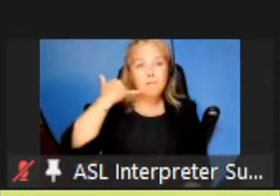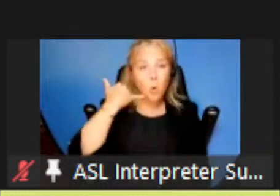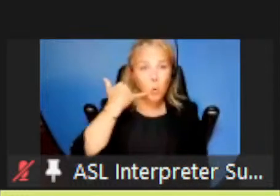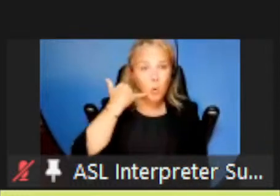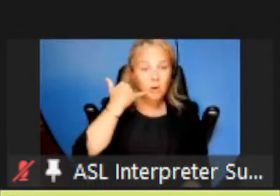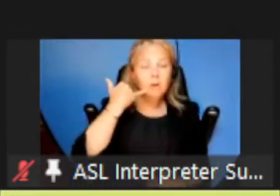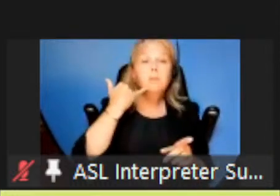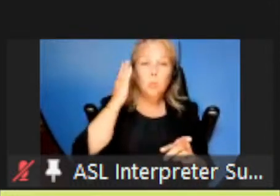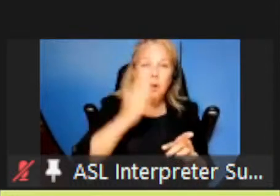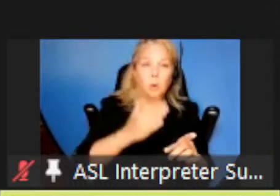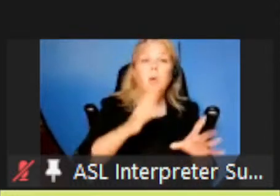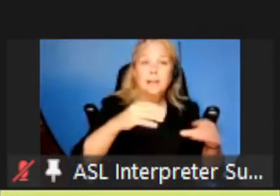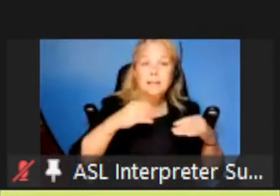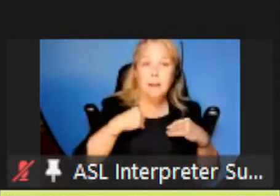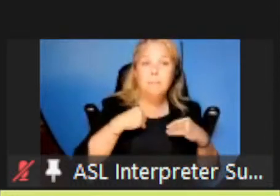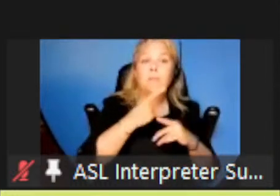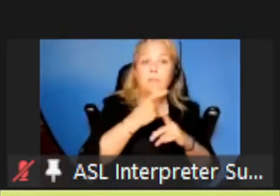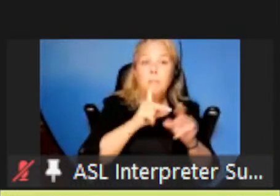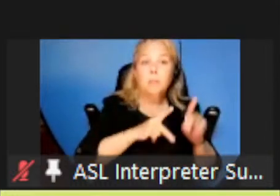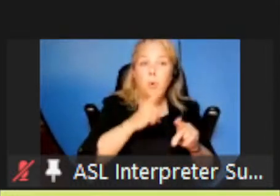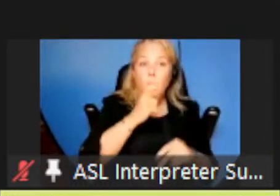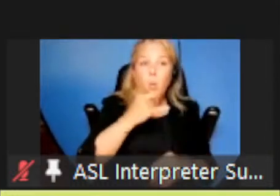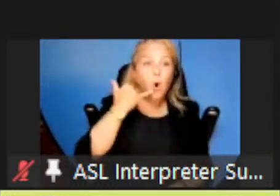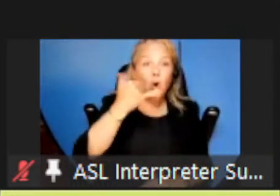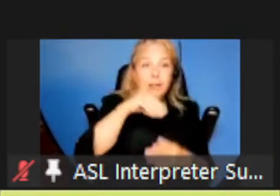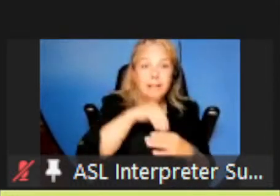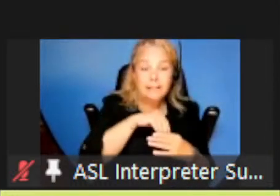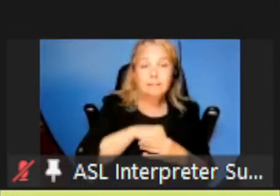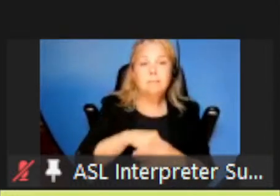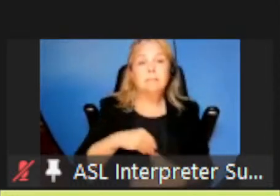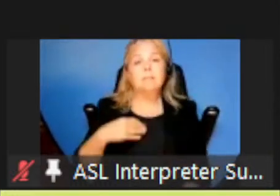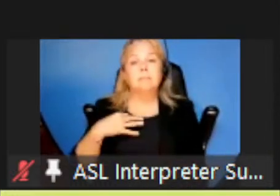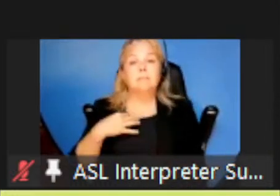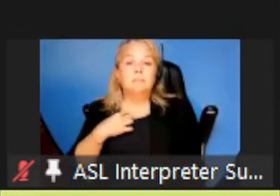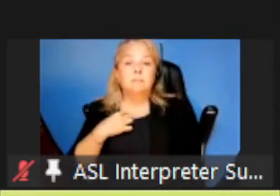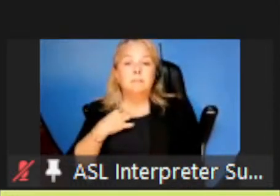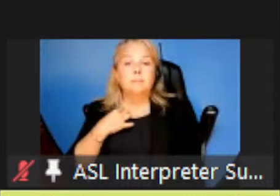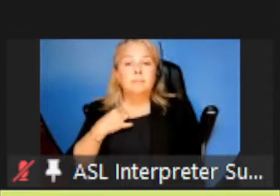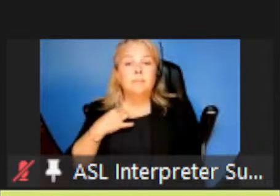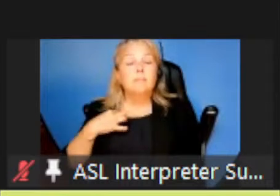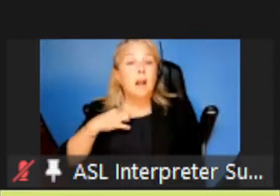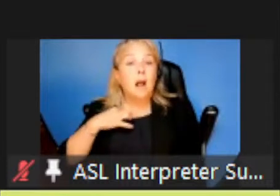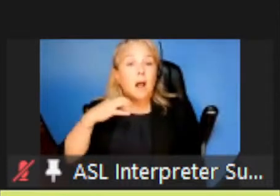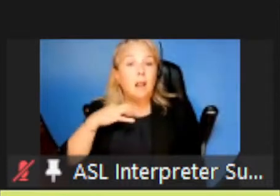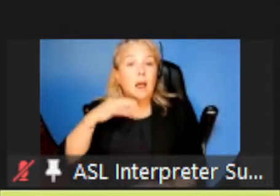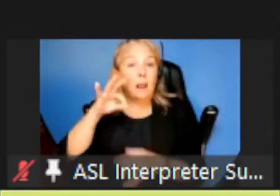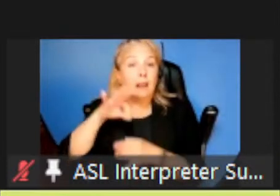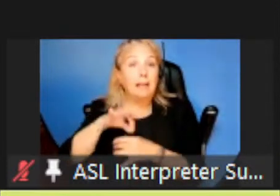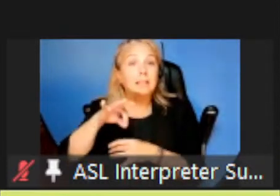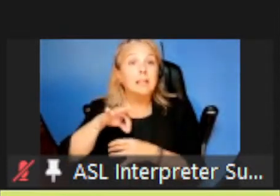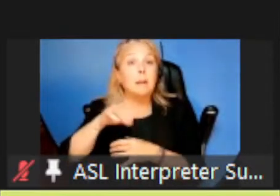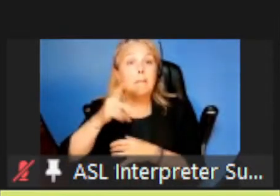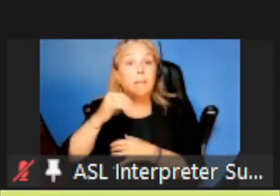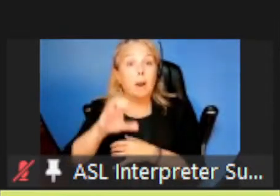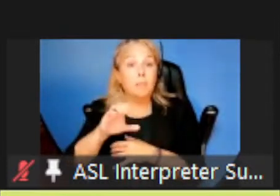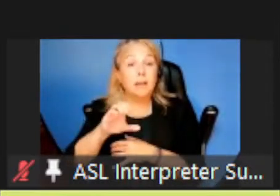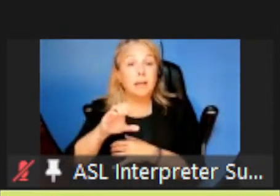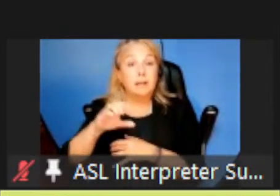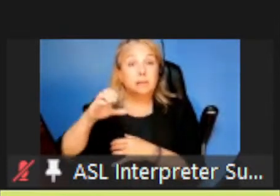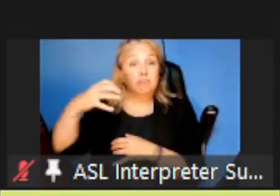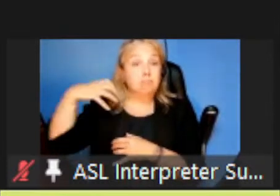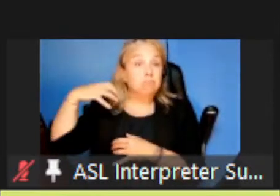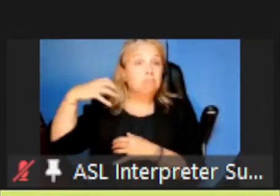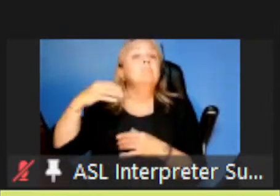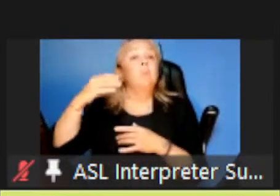from those who have called in. Elected public officials will be allowed 5 minutes, and everyone else will be